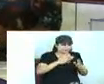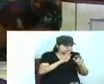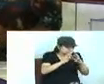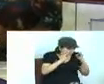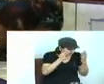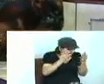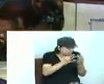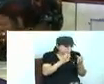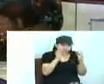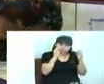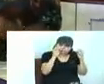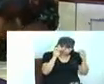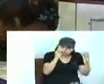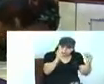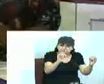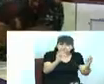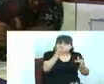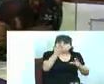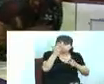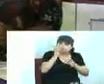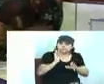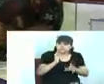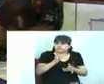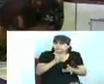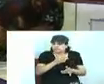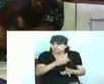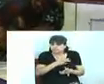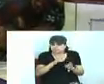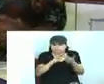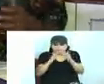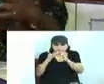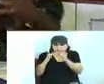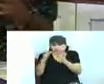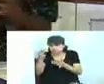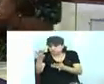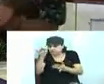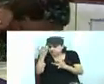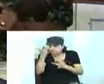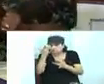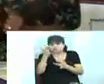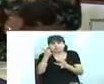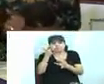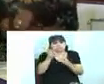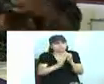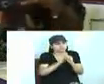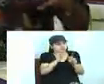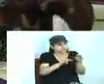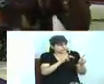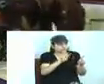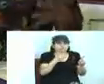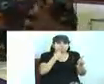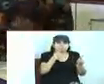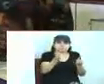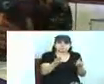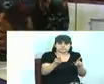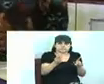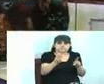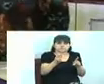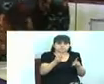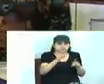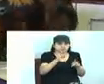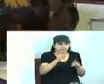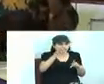so sick. Our community was so sick, and everyone was saying that you had turned your